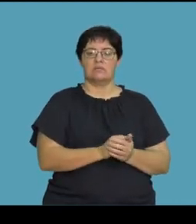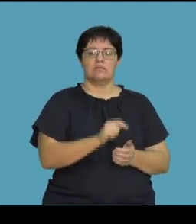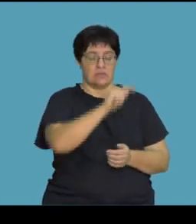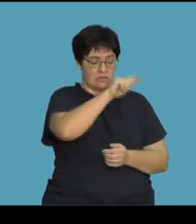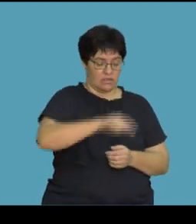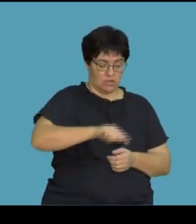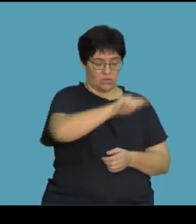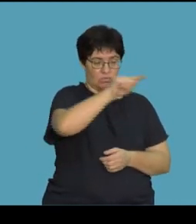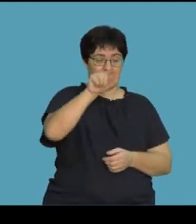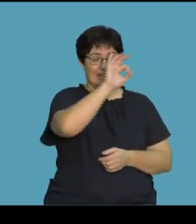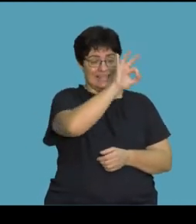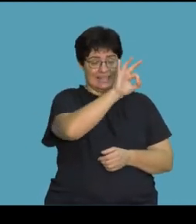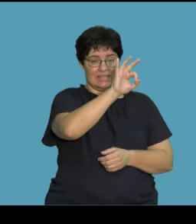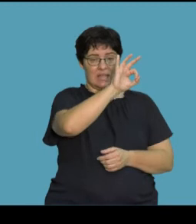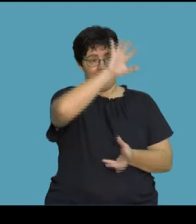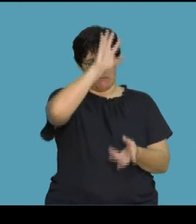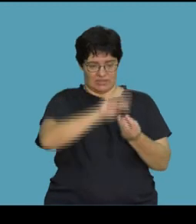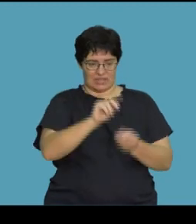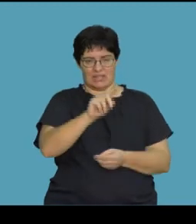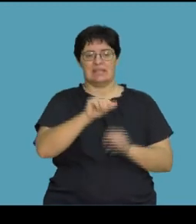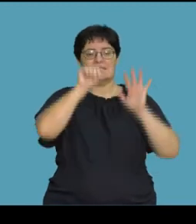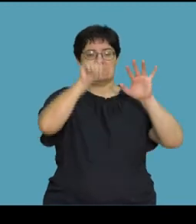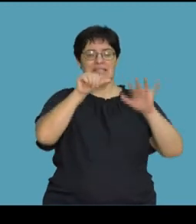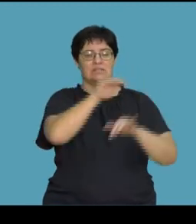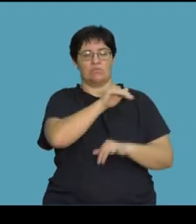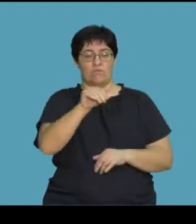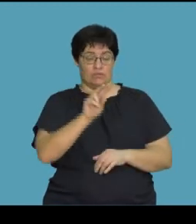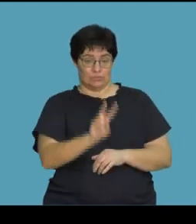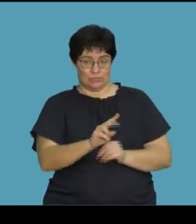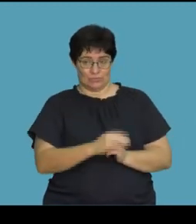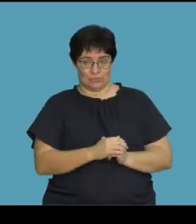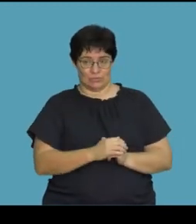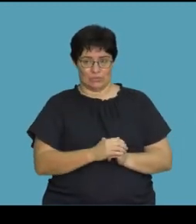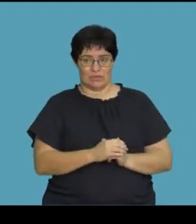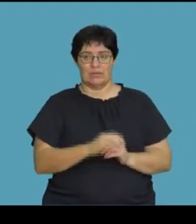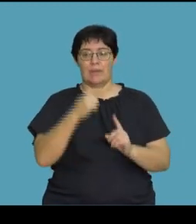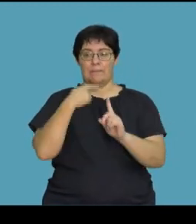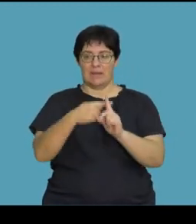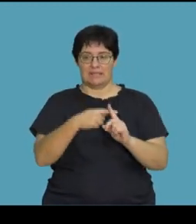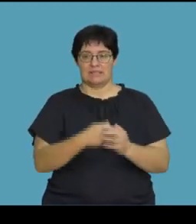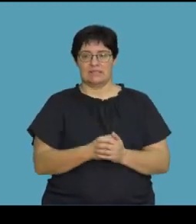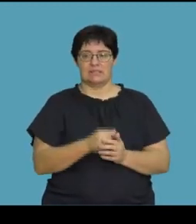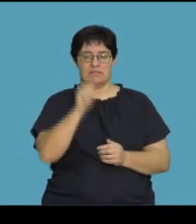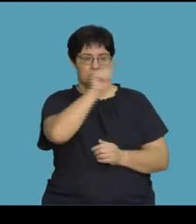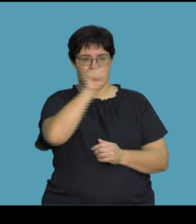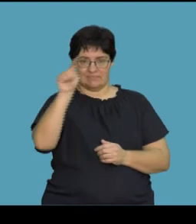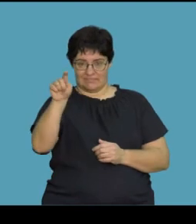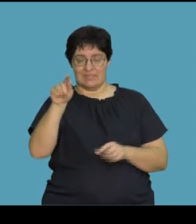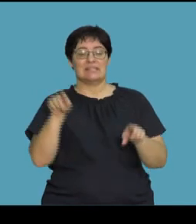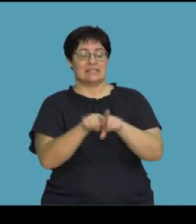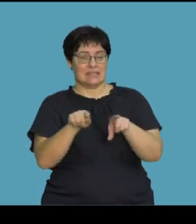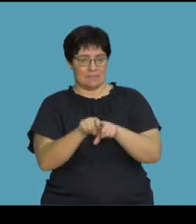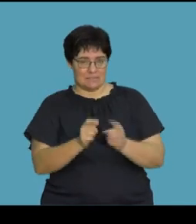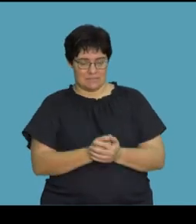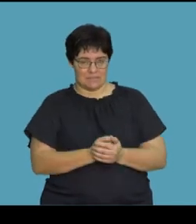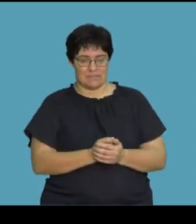cube root of everything that I have here, 16 over 2, plus what